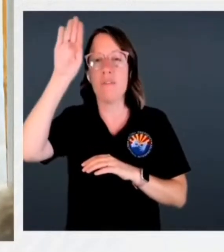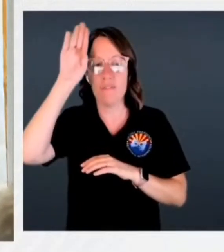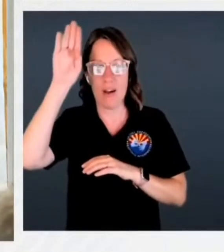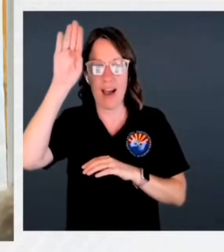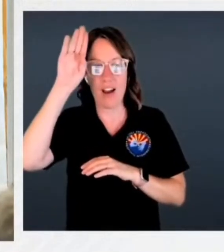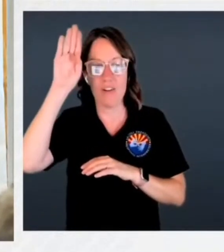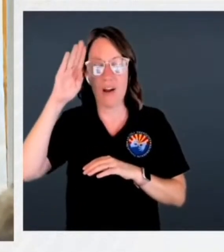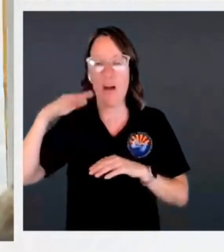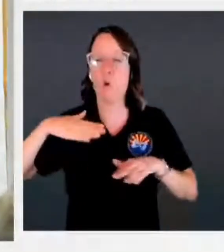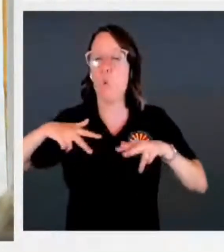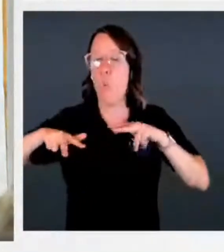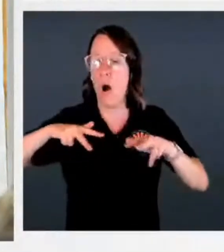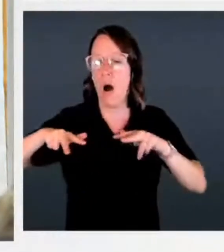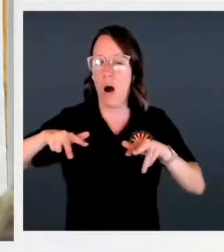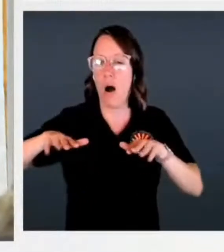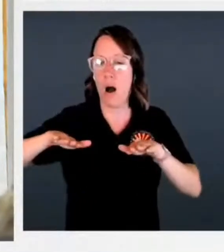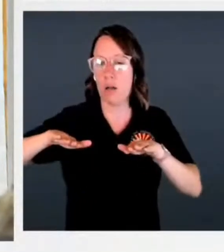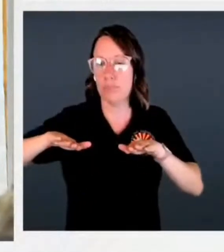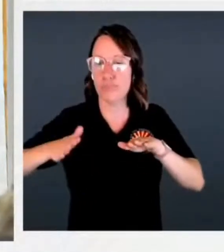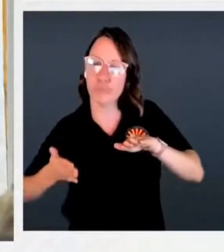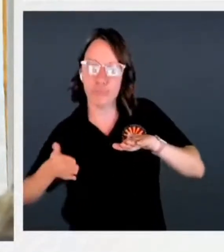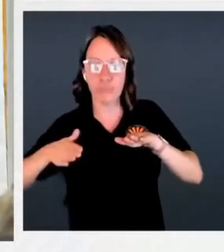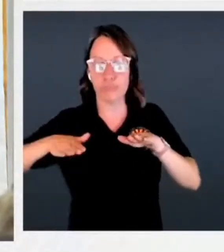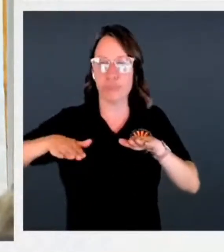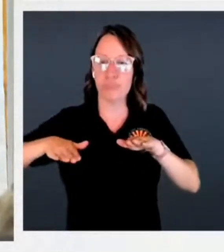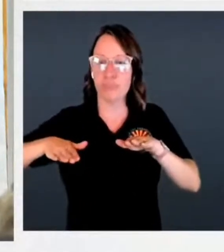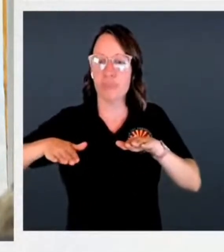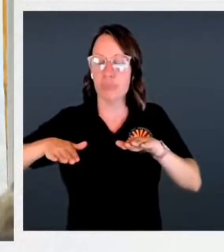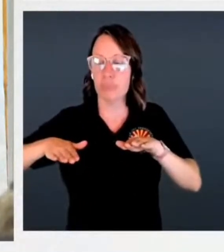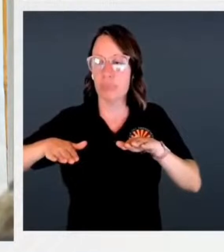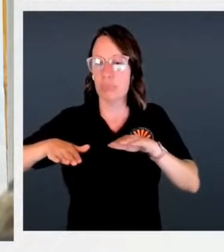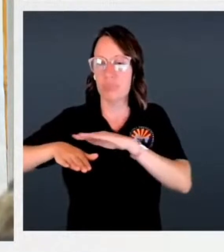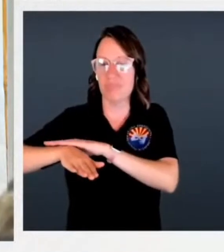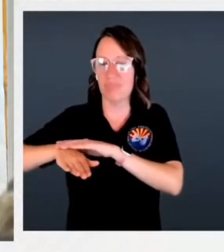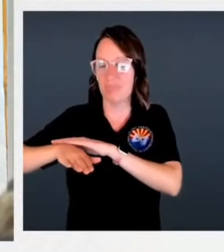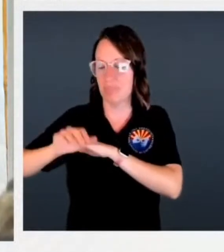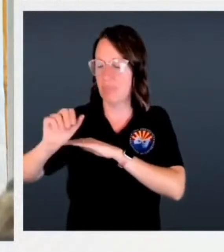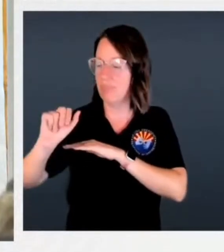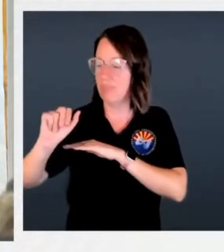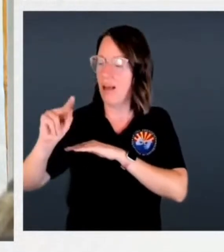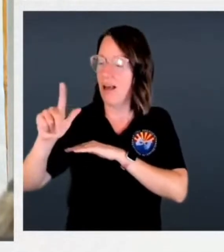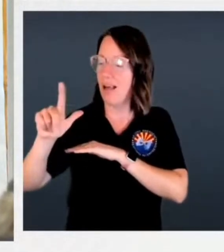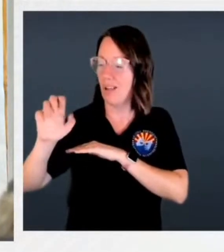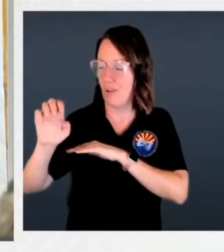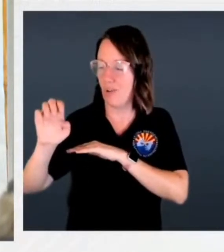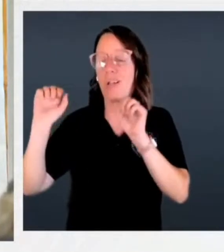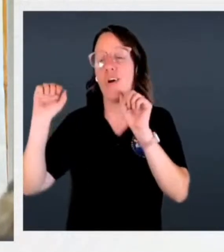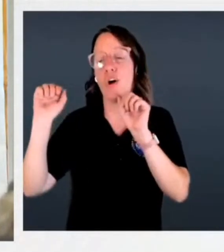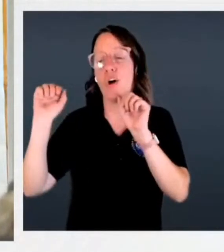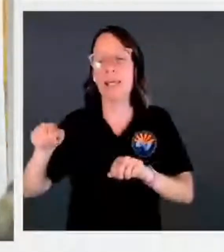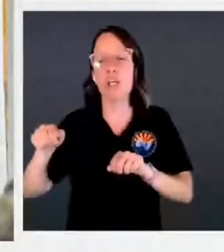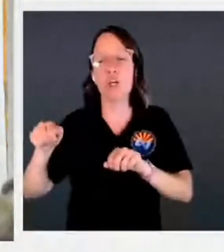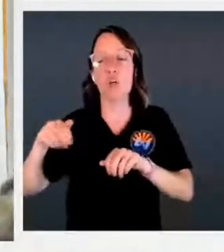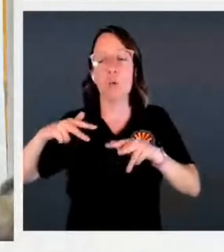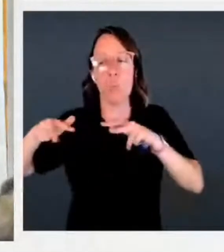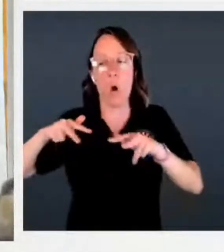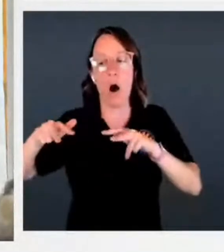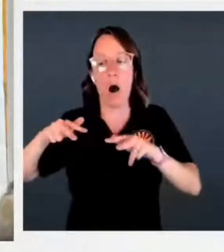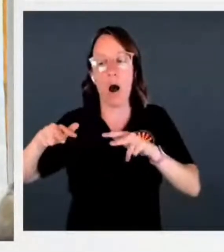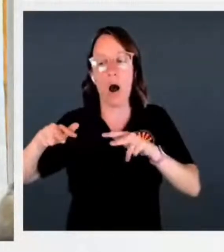twisted their ankle and was able to ambulatory come off the line by themselves, but otherwise had to go home and take some